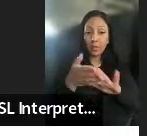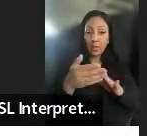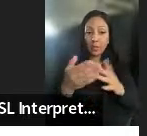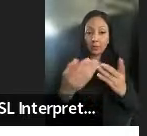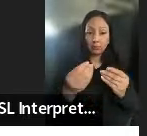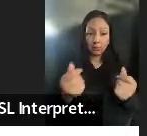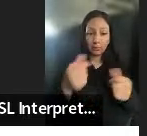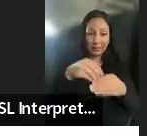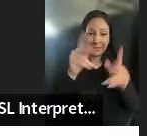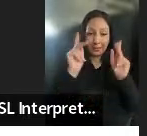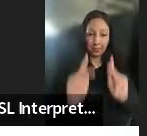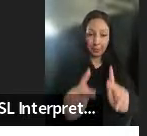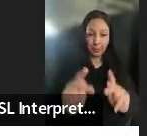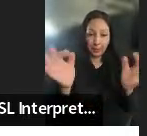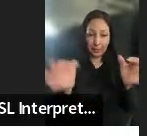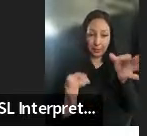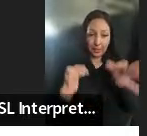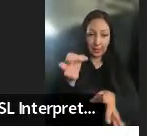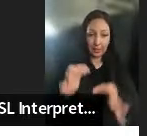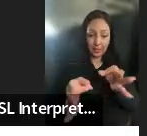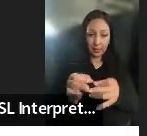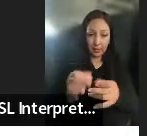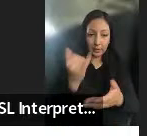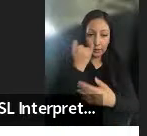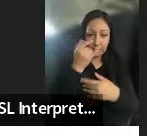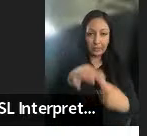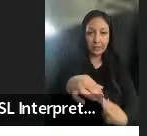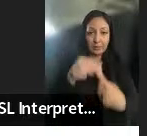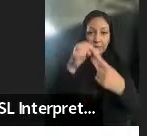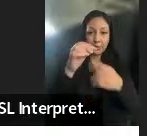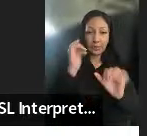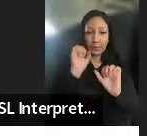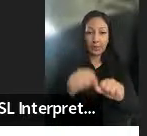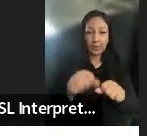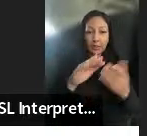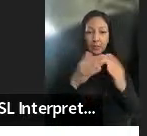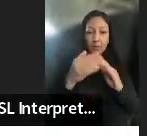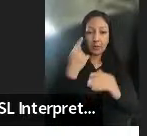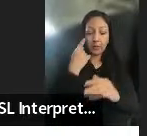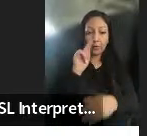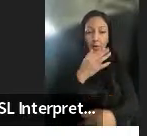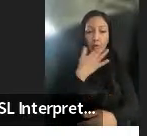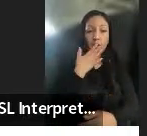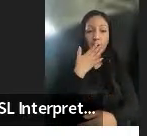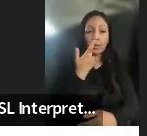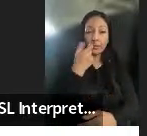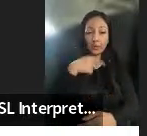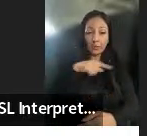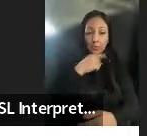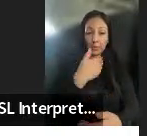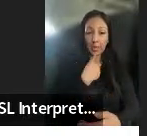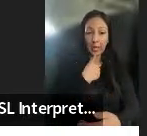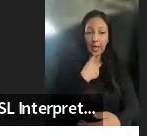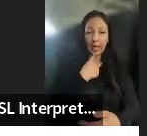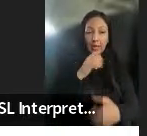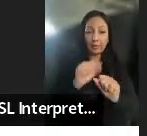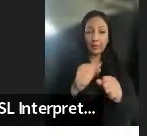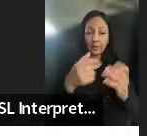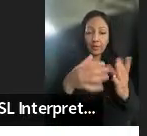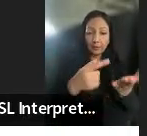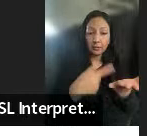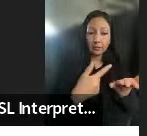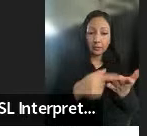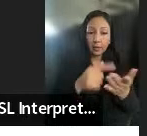in-person hearings, especially in communities of color, because we have a disproportionate amount of people who are